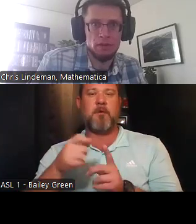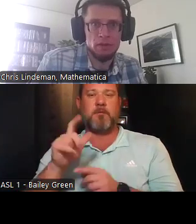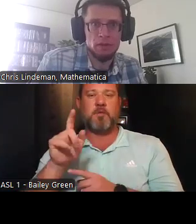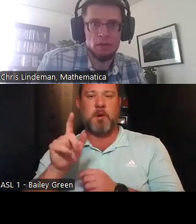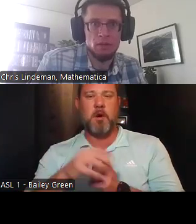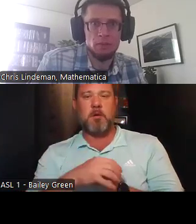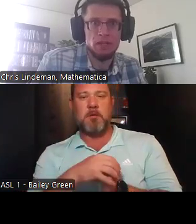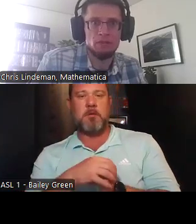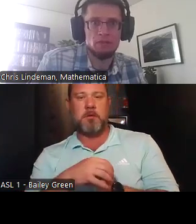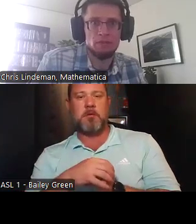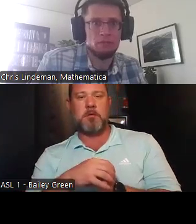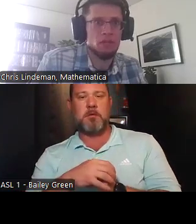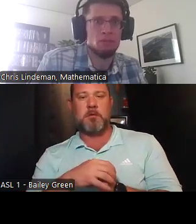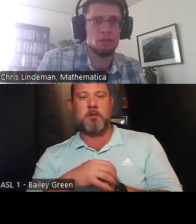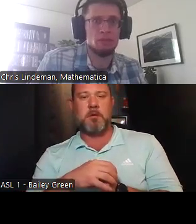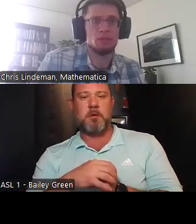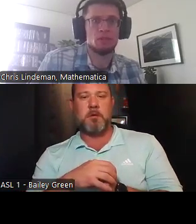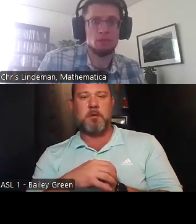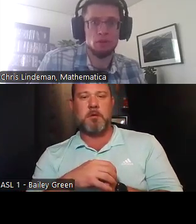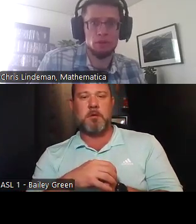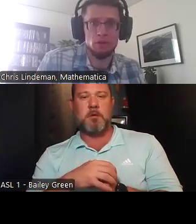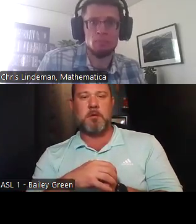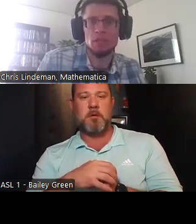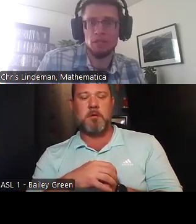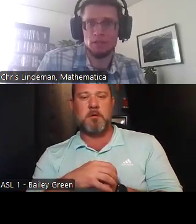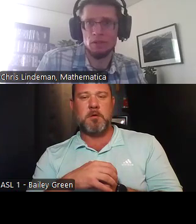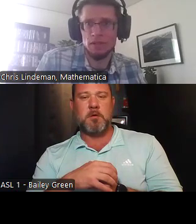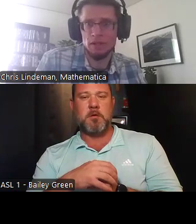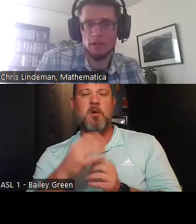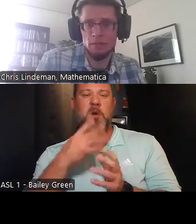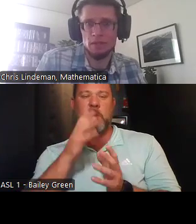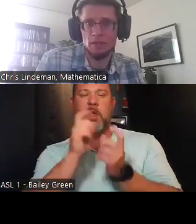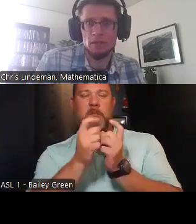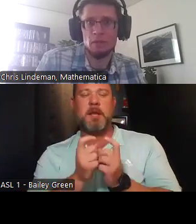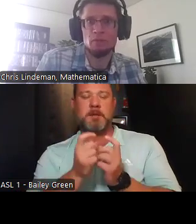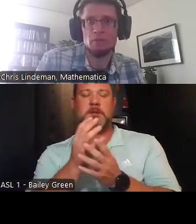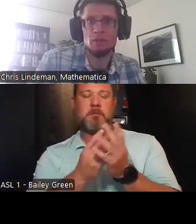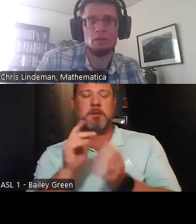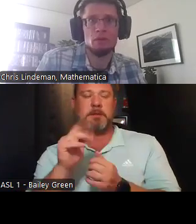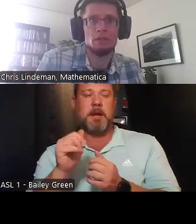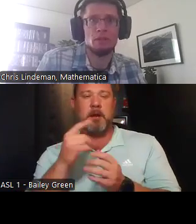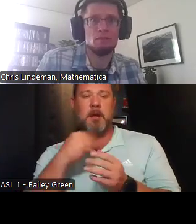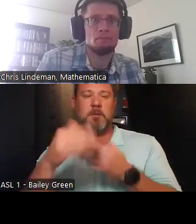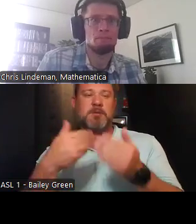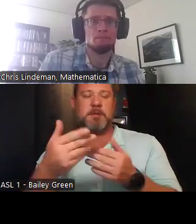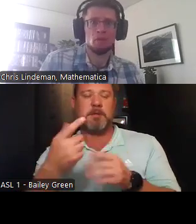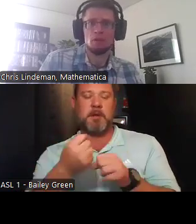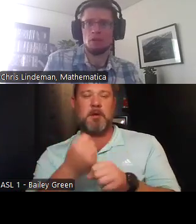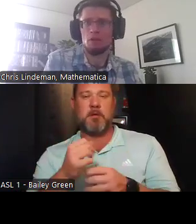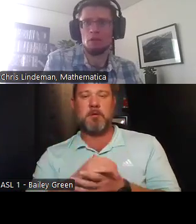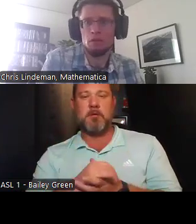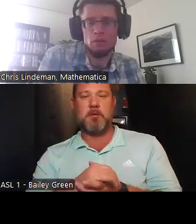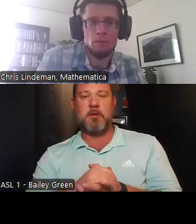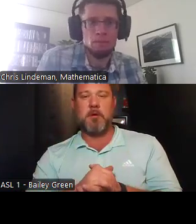2021. And we may have opportunities to explore updating certain data elements as we proceed throughout the year.